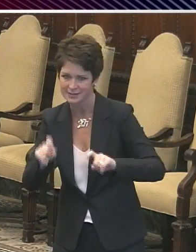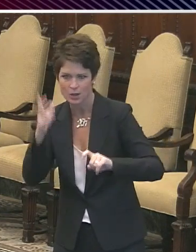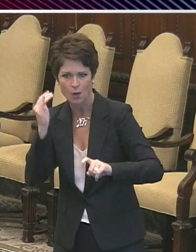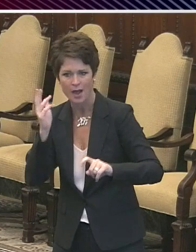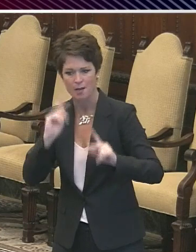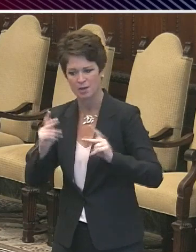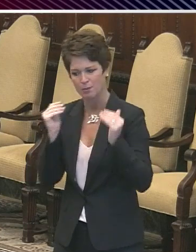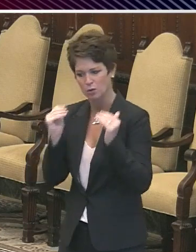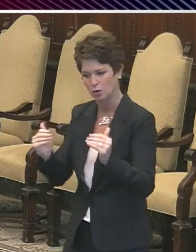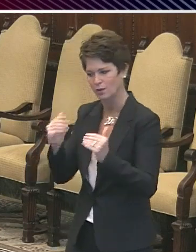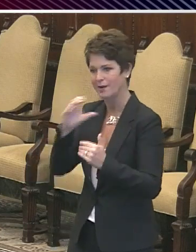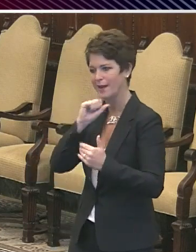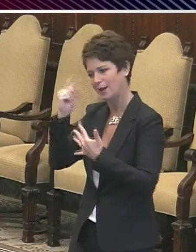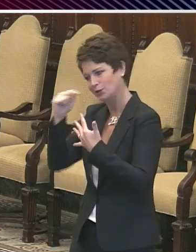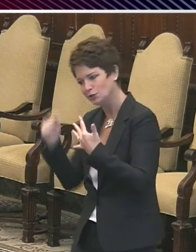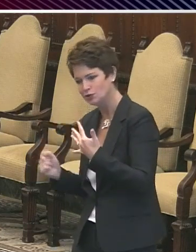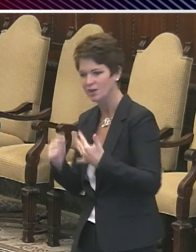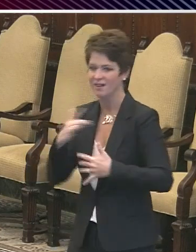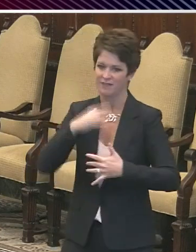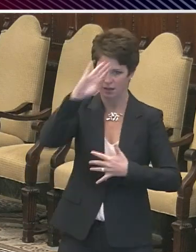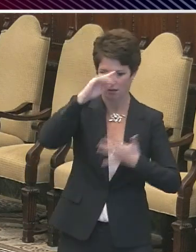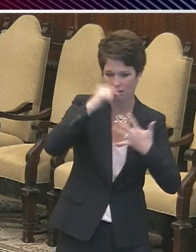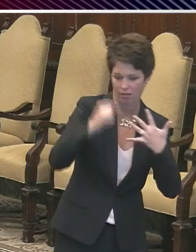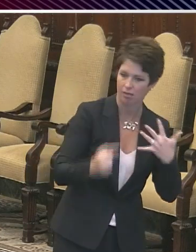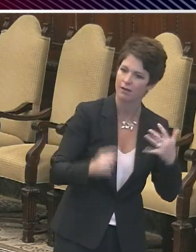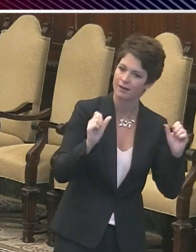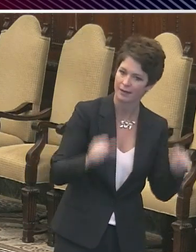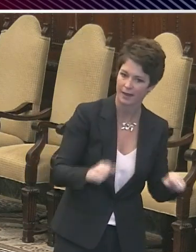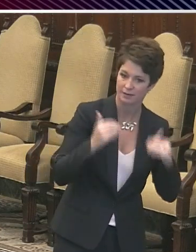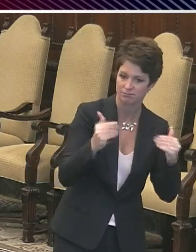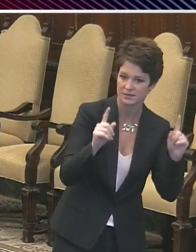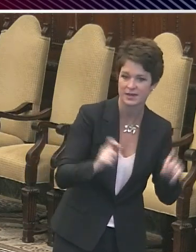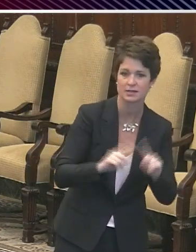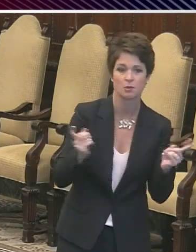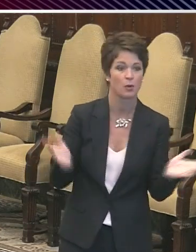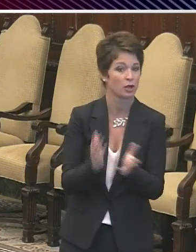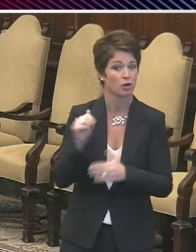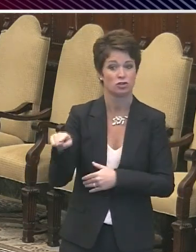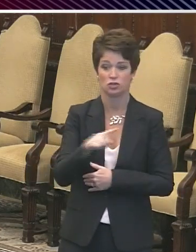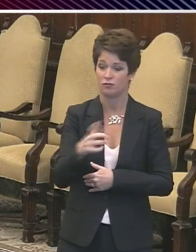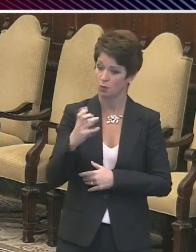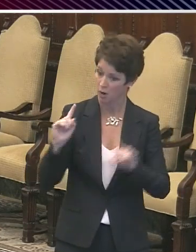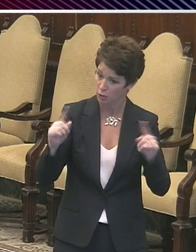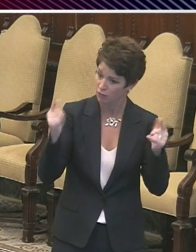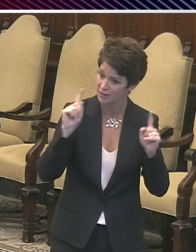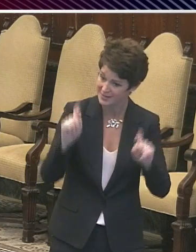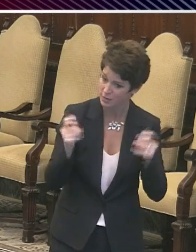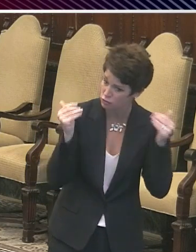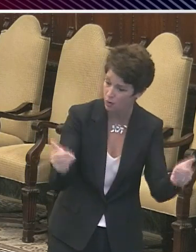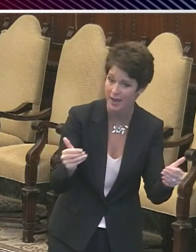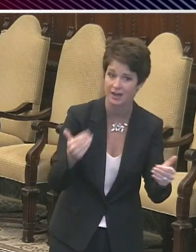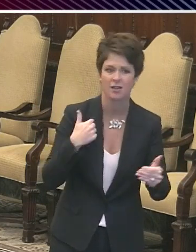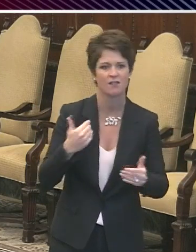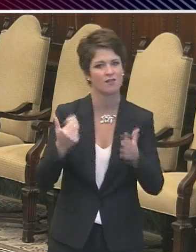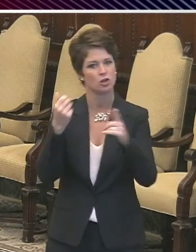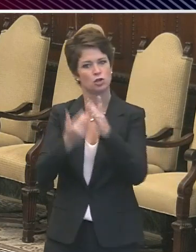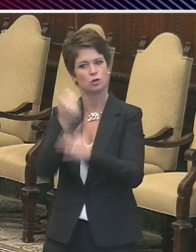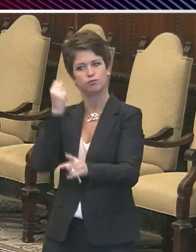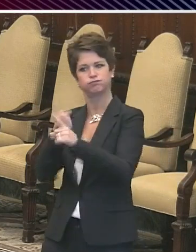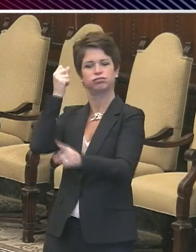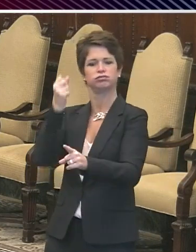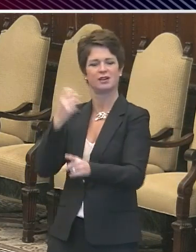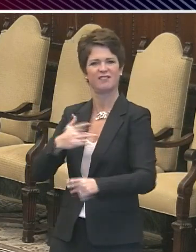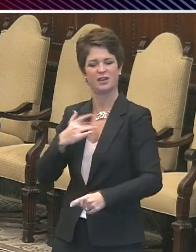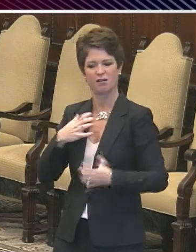people we could test. But now we're in a different posture, and so we want to encourage people to be tested. So anyone with a new onset of